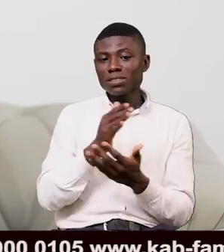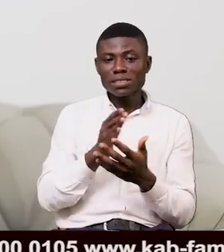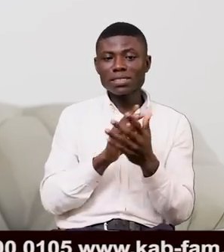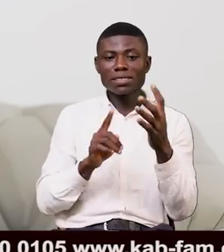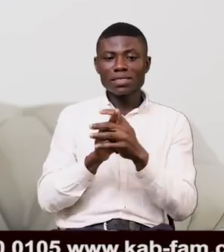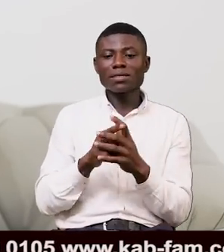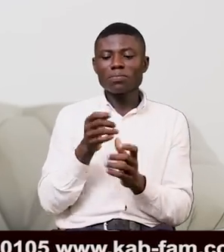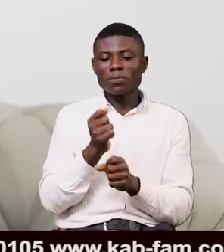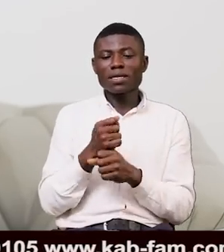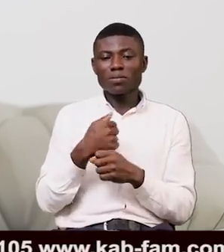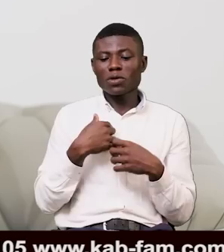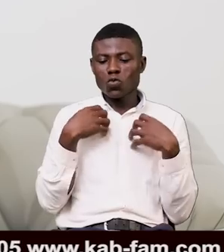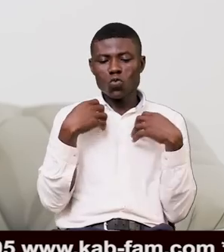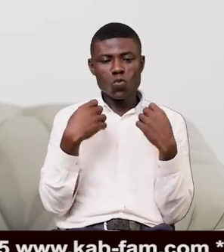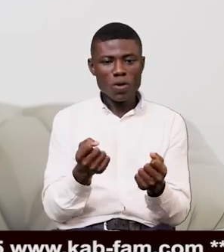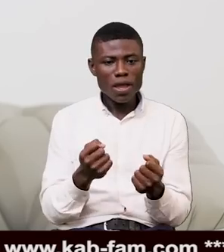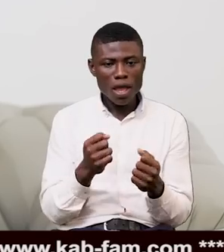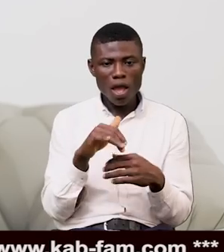Trasso?